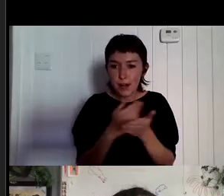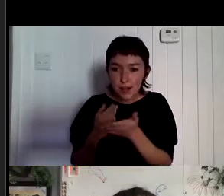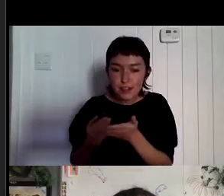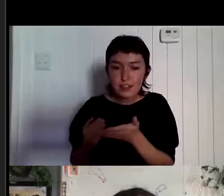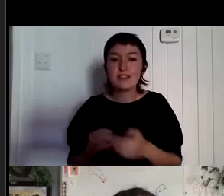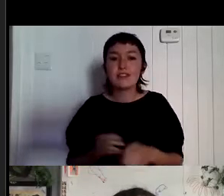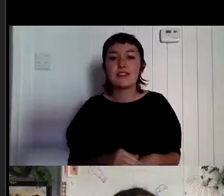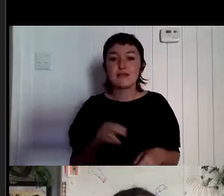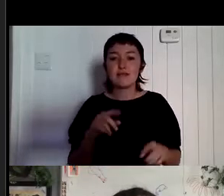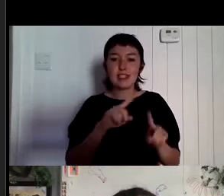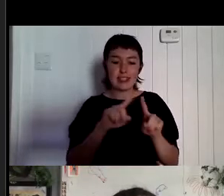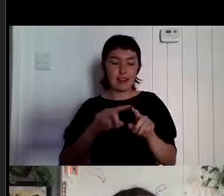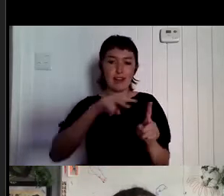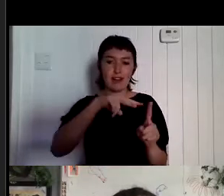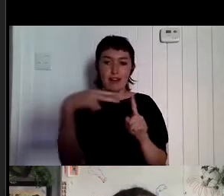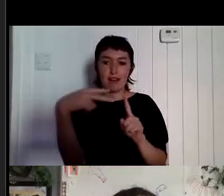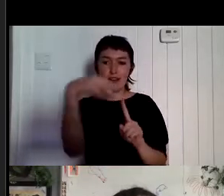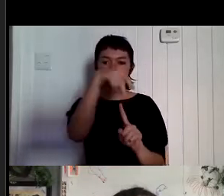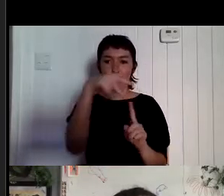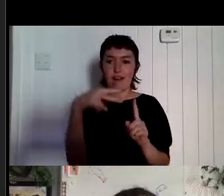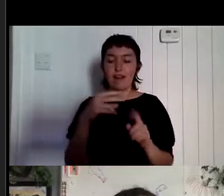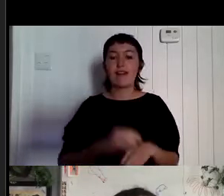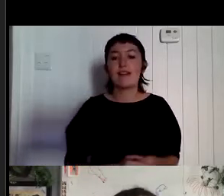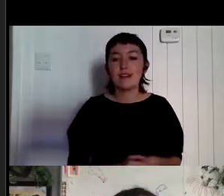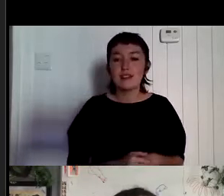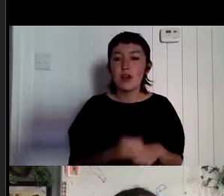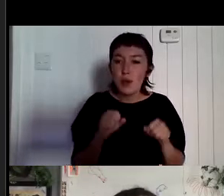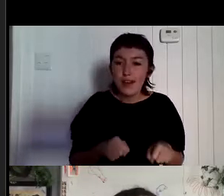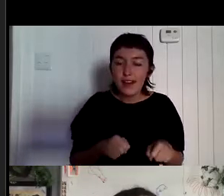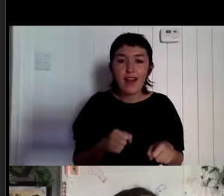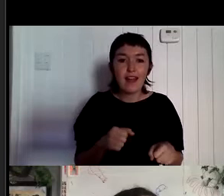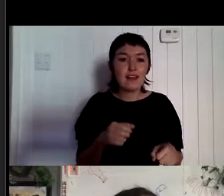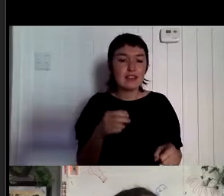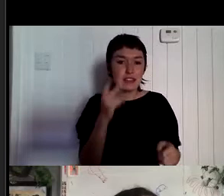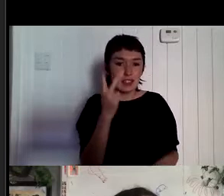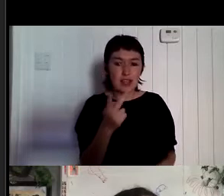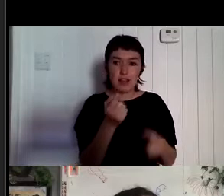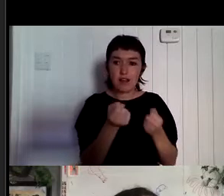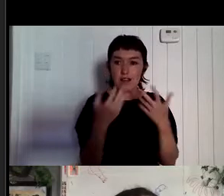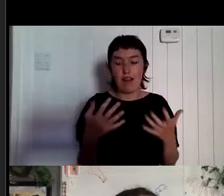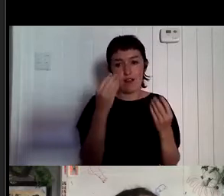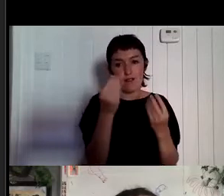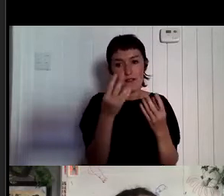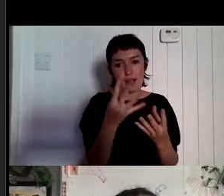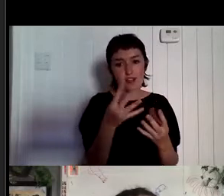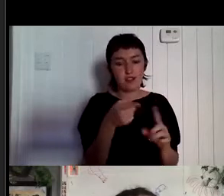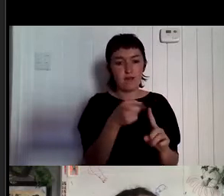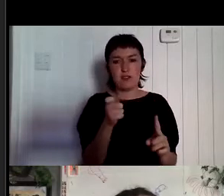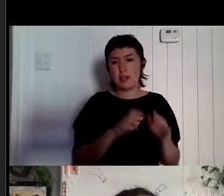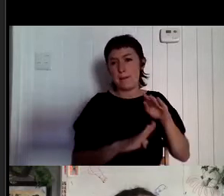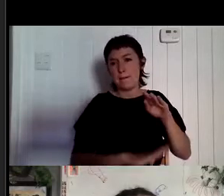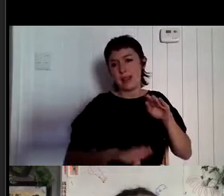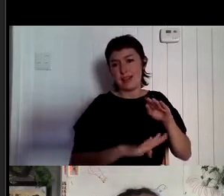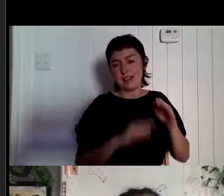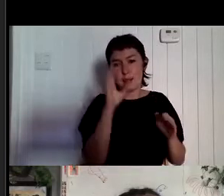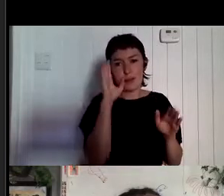And you can extract a lot of information from a basic picture of the brain. So you can see in this image up